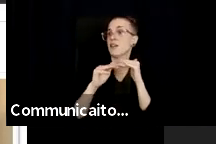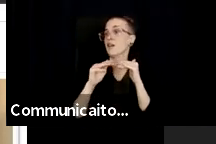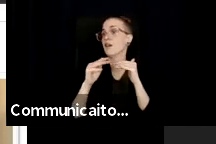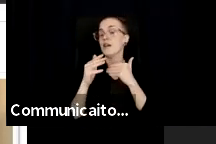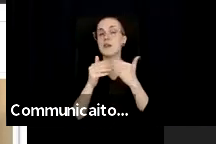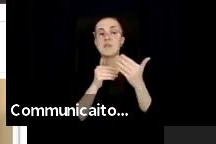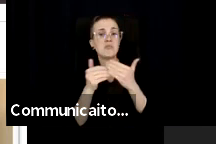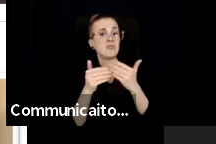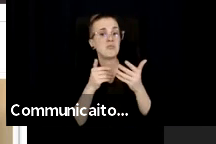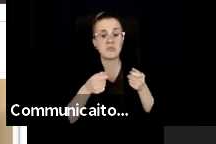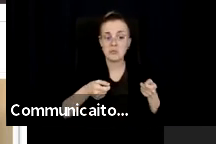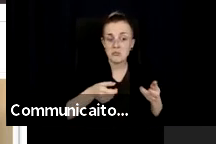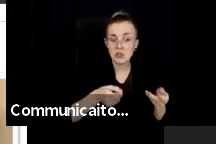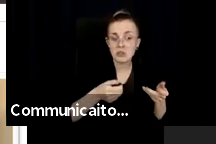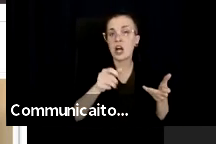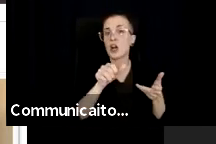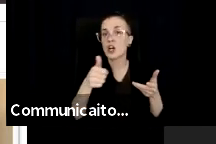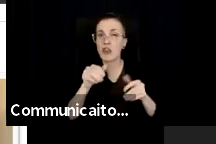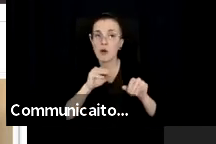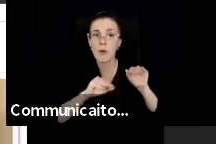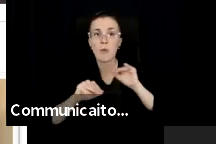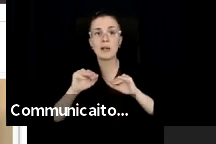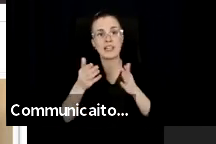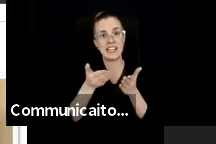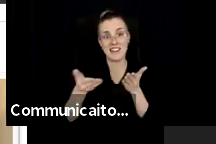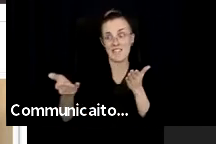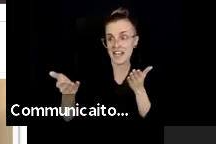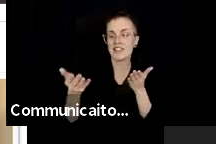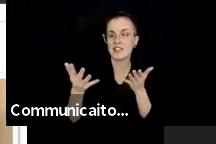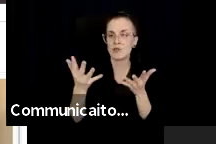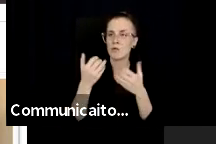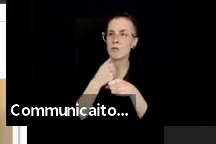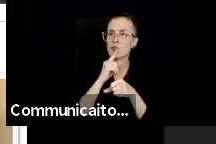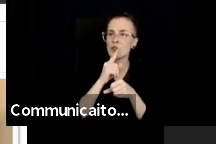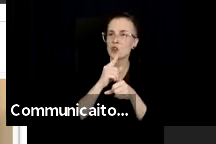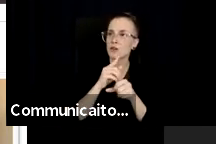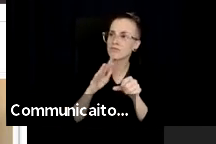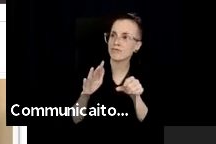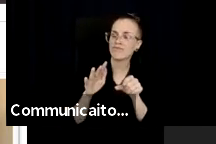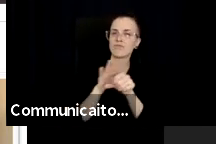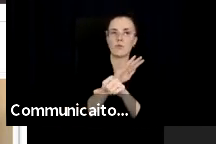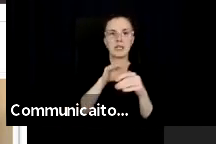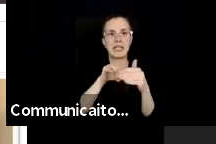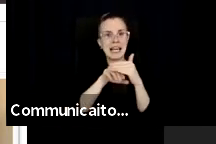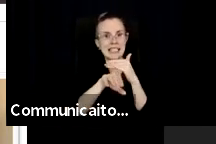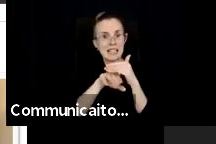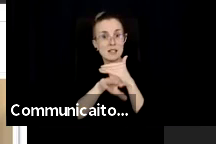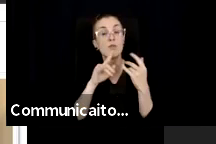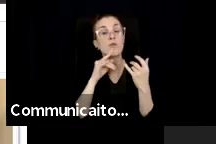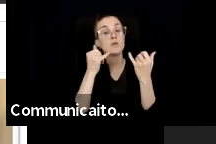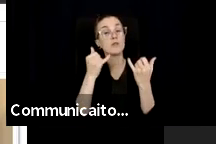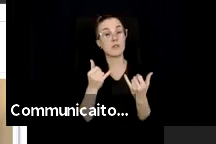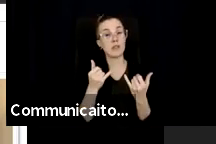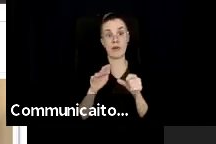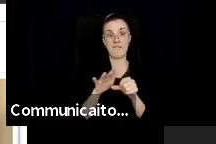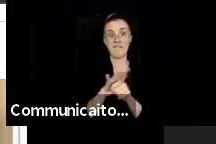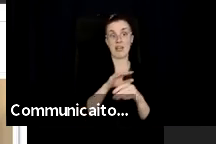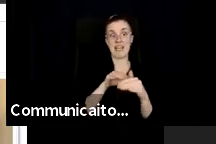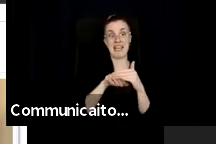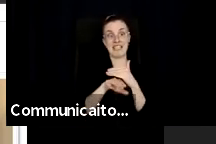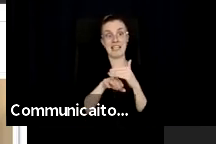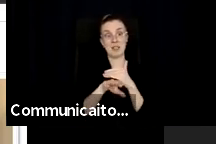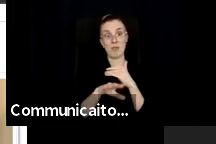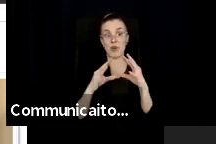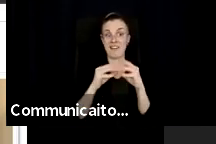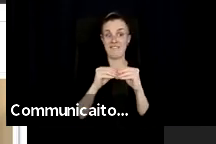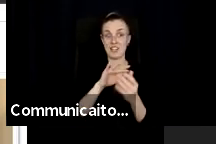canes or other mobility devices. We operate a fully accessible convention center, enabling host conferences